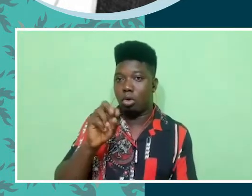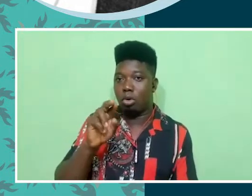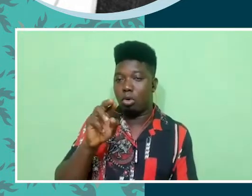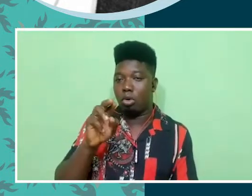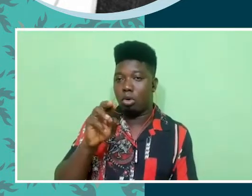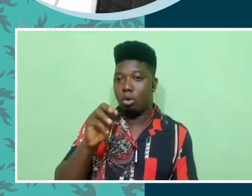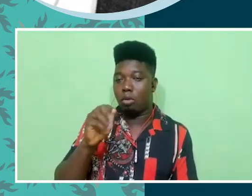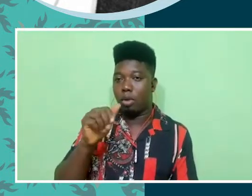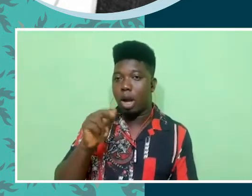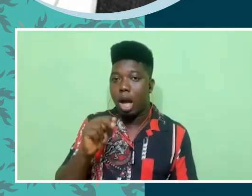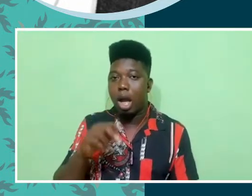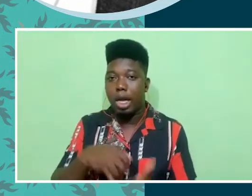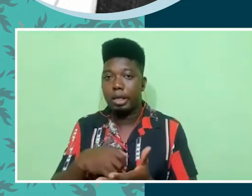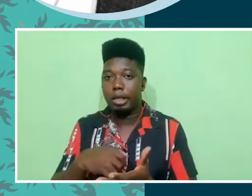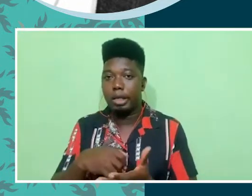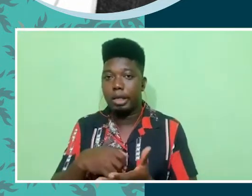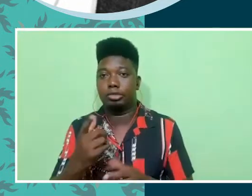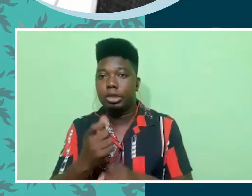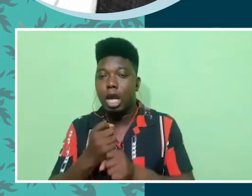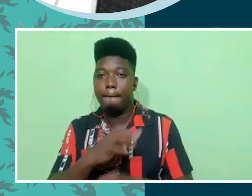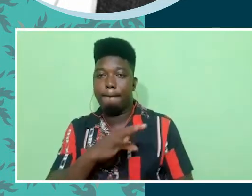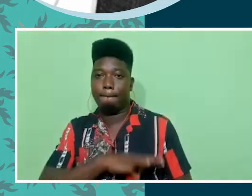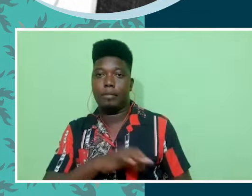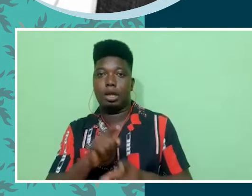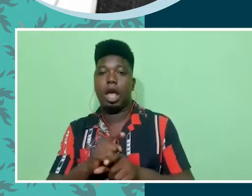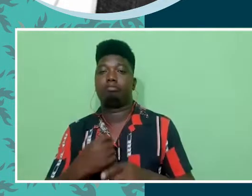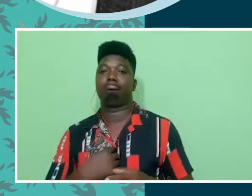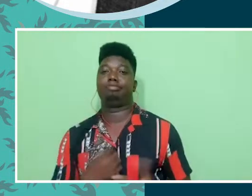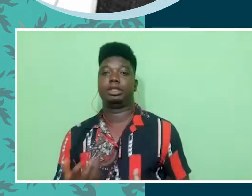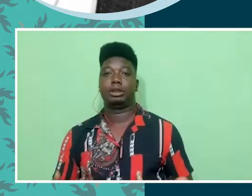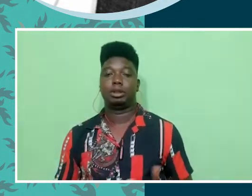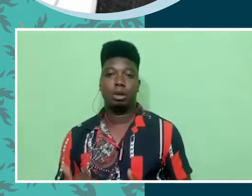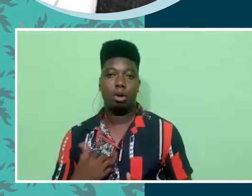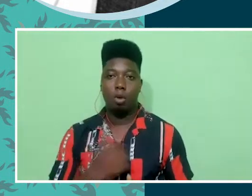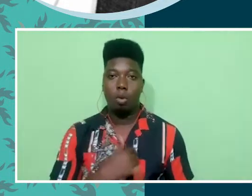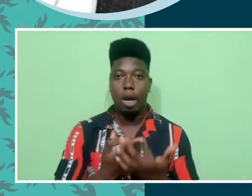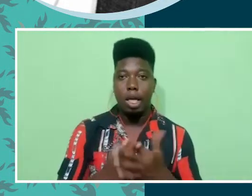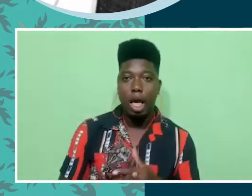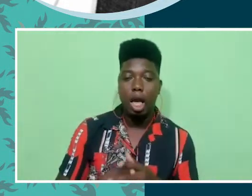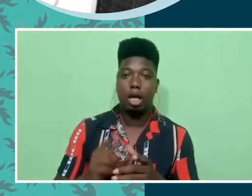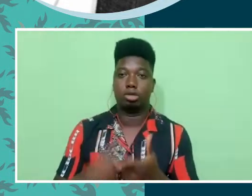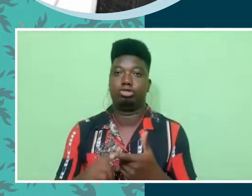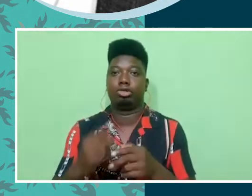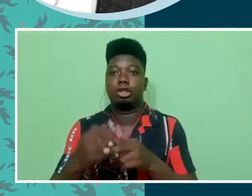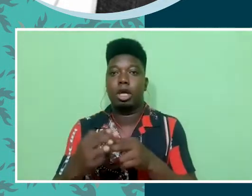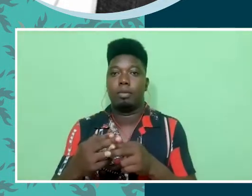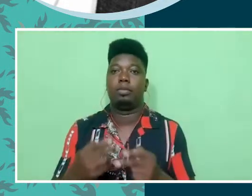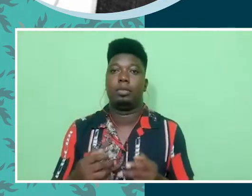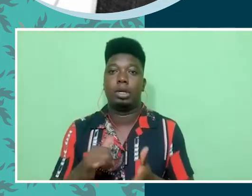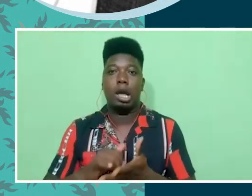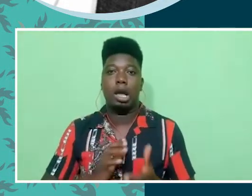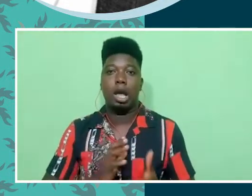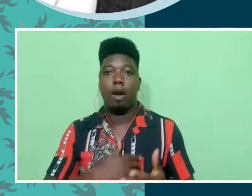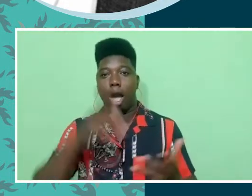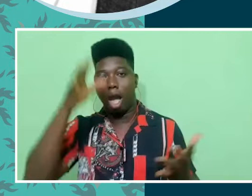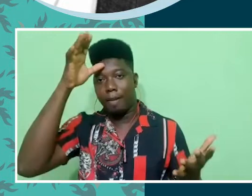is usually going to benefit people like me. And so we started naming our cultural norms, right? Like, what are our expectations for working from